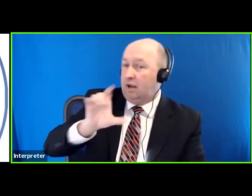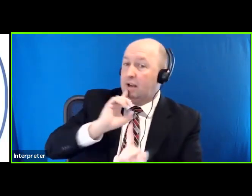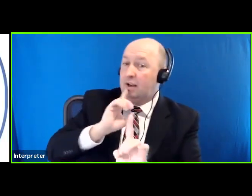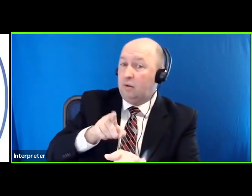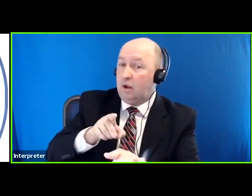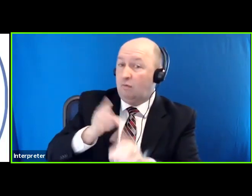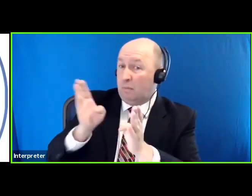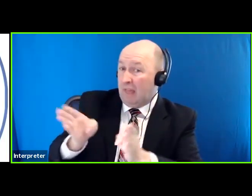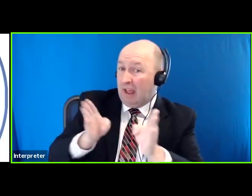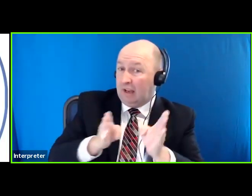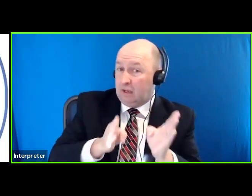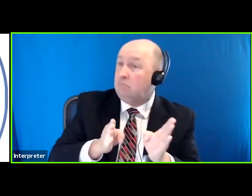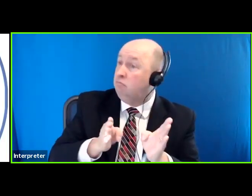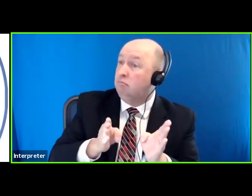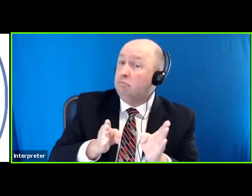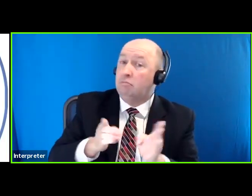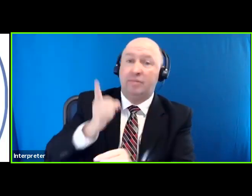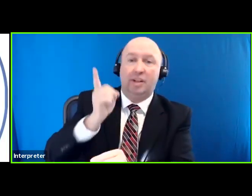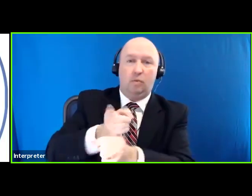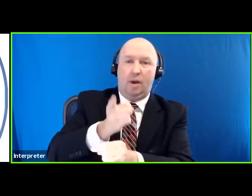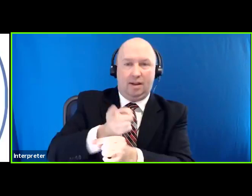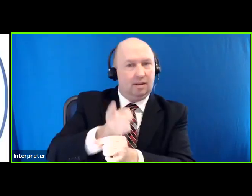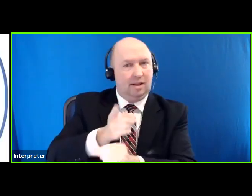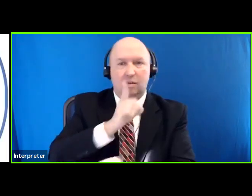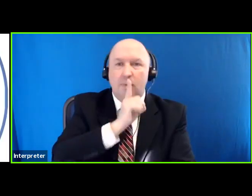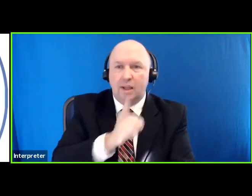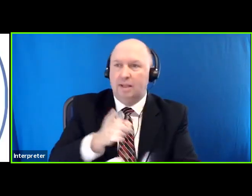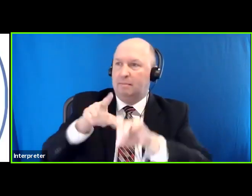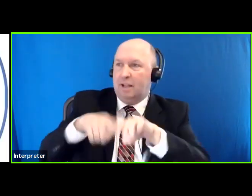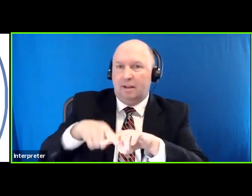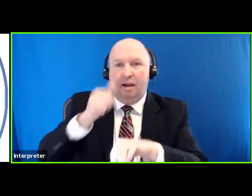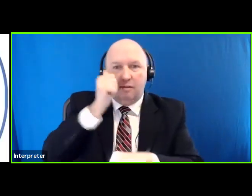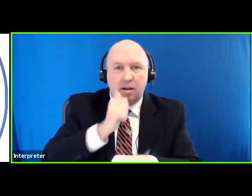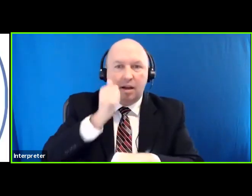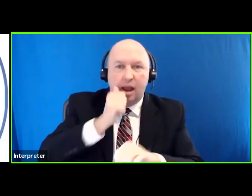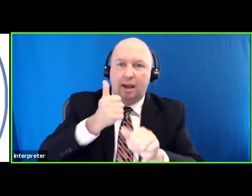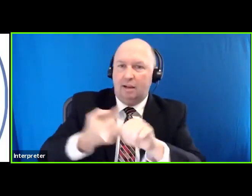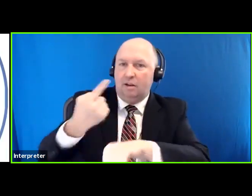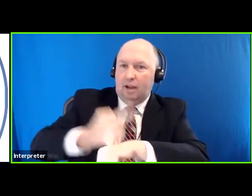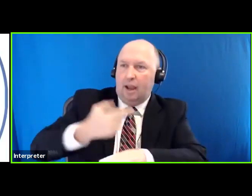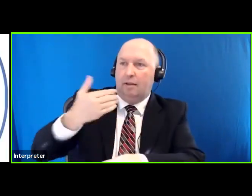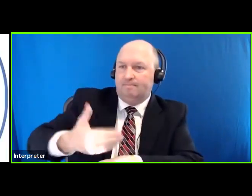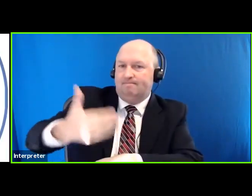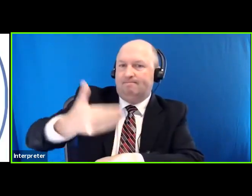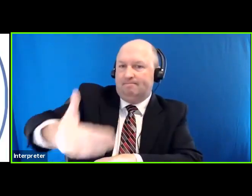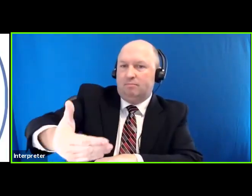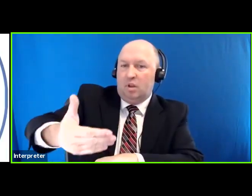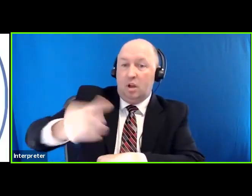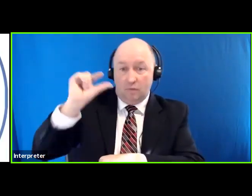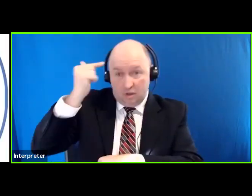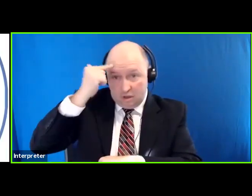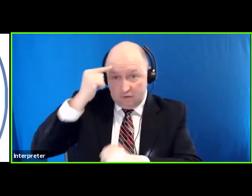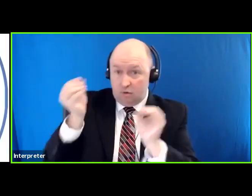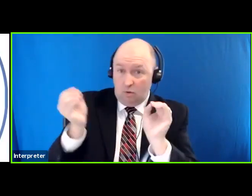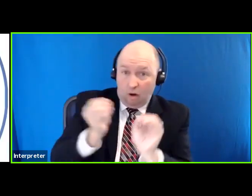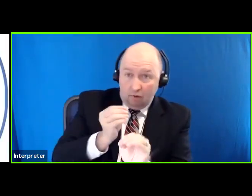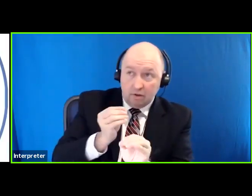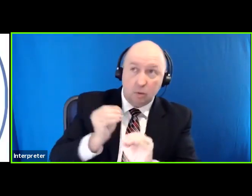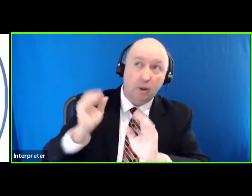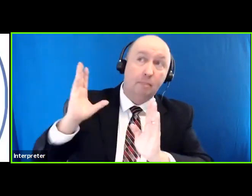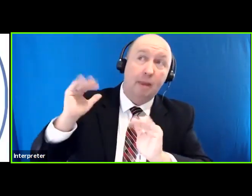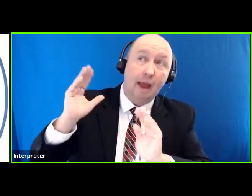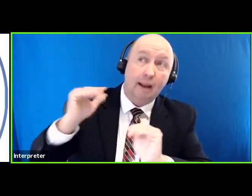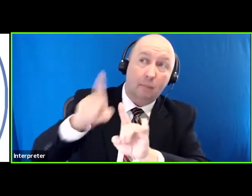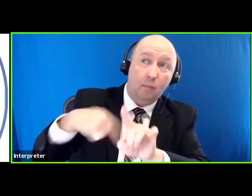planning purposes, that is correct. It is really day by day. As we talk to the governor's office, again, they can anticipate